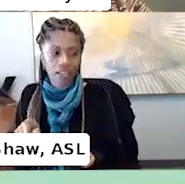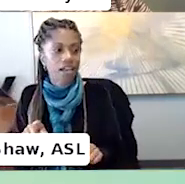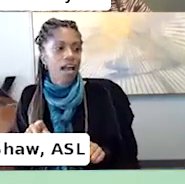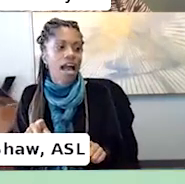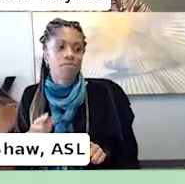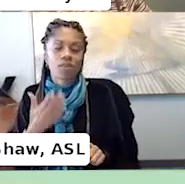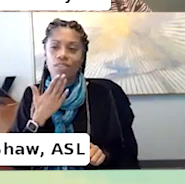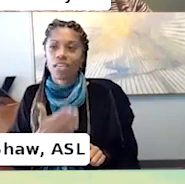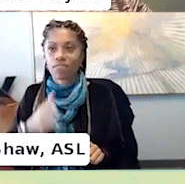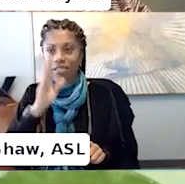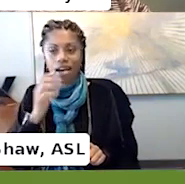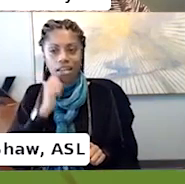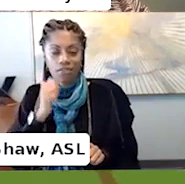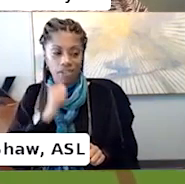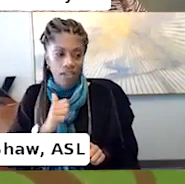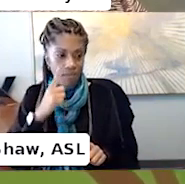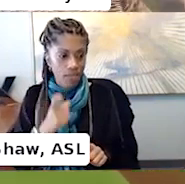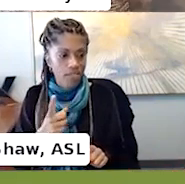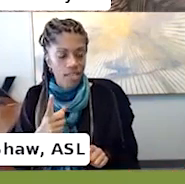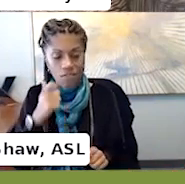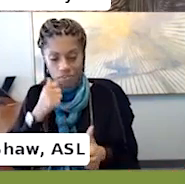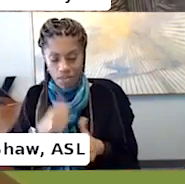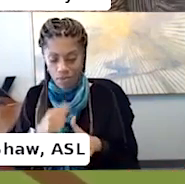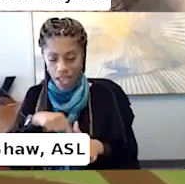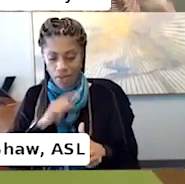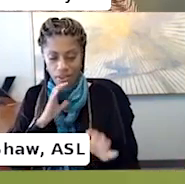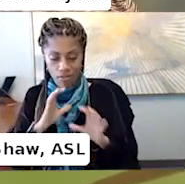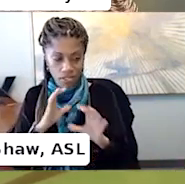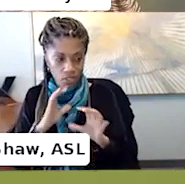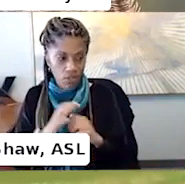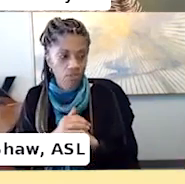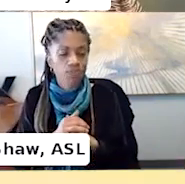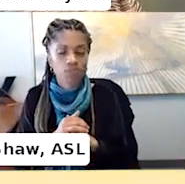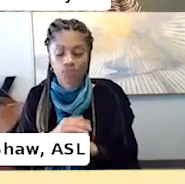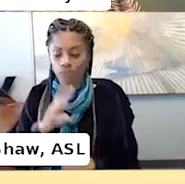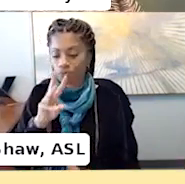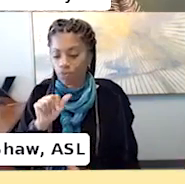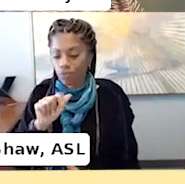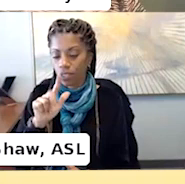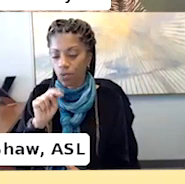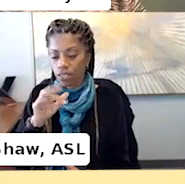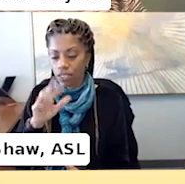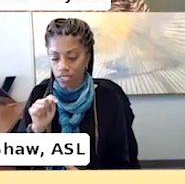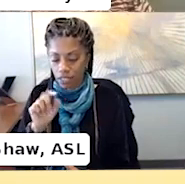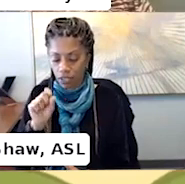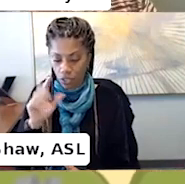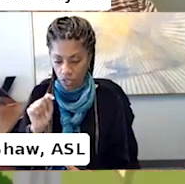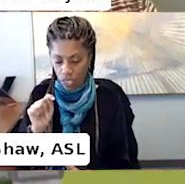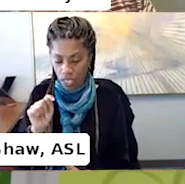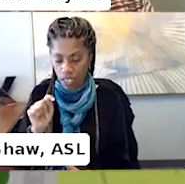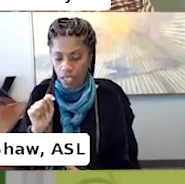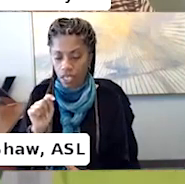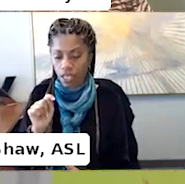since. And I remember in conversation, you told me Walnut Street was a place historically where